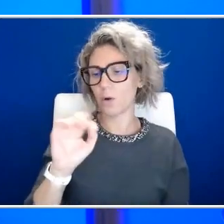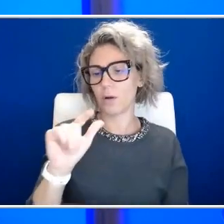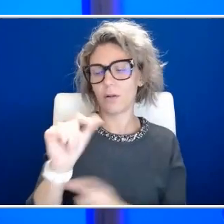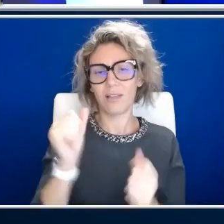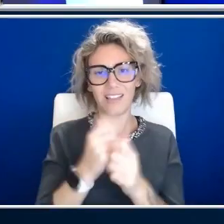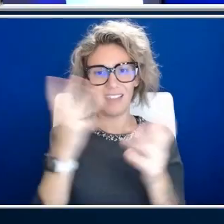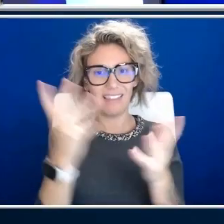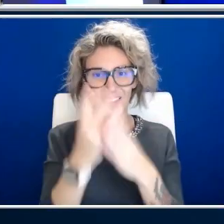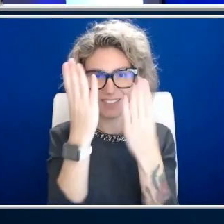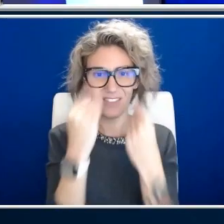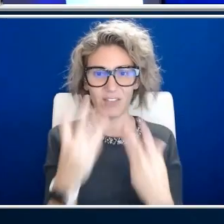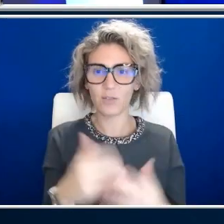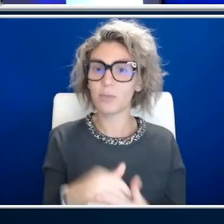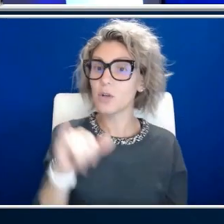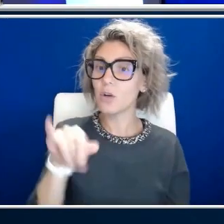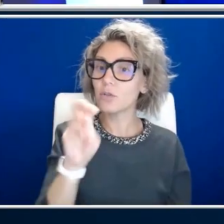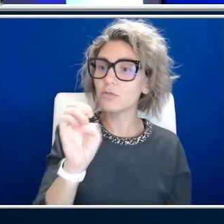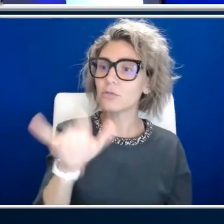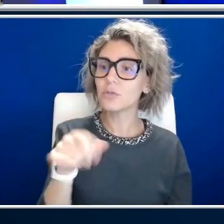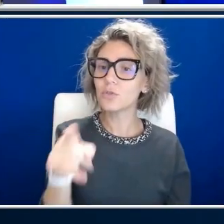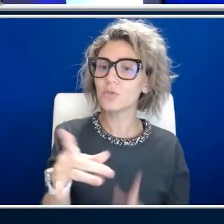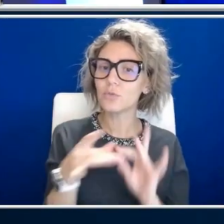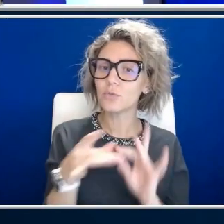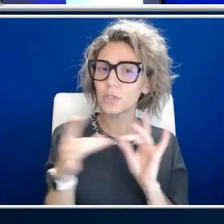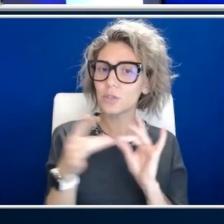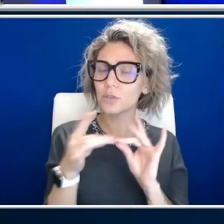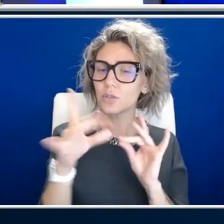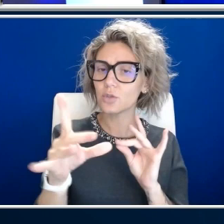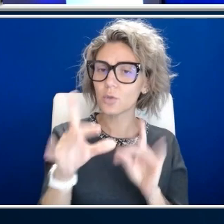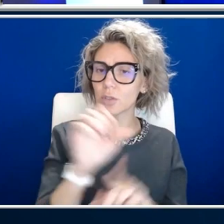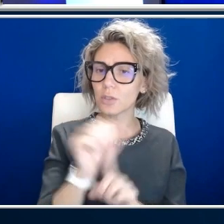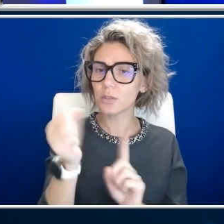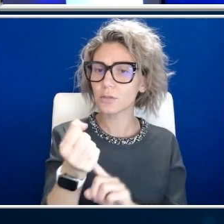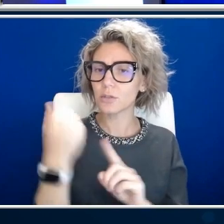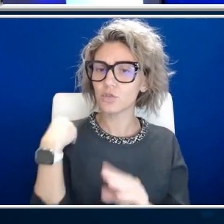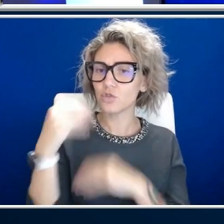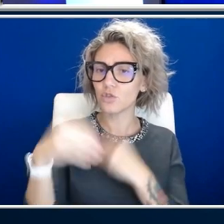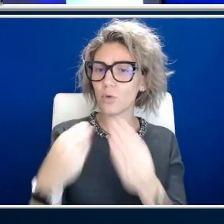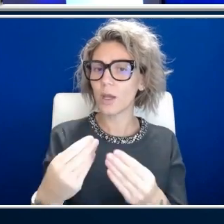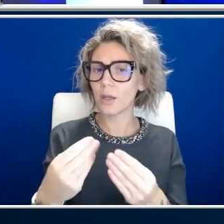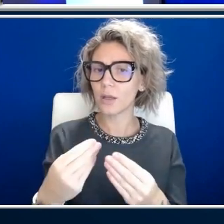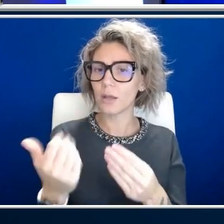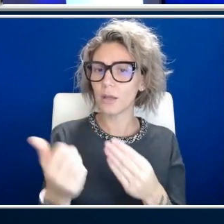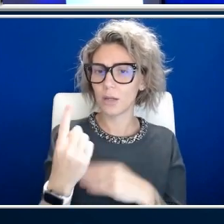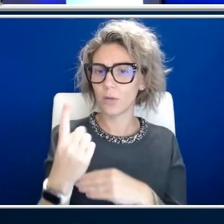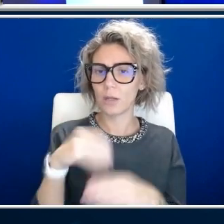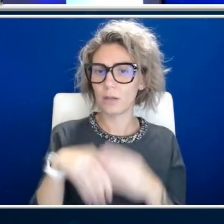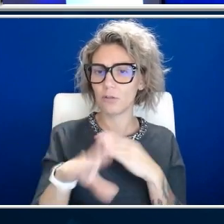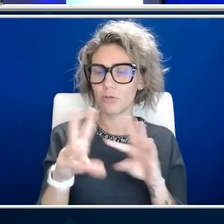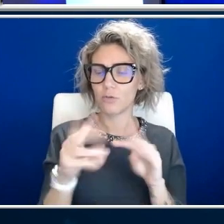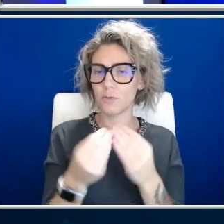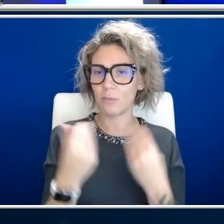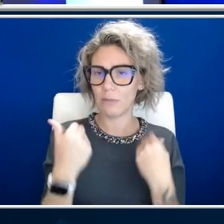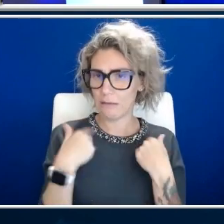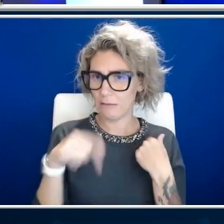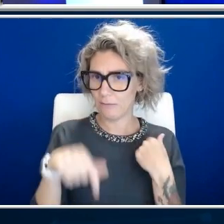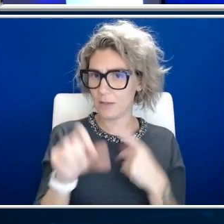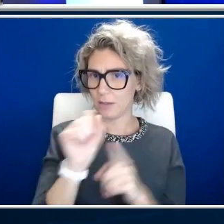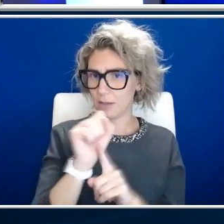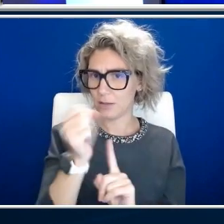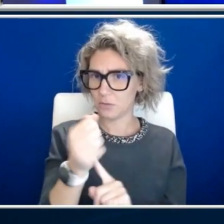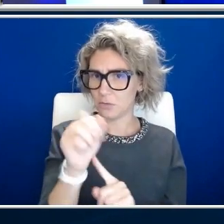there. Joey, you had mentioned your condition being genetic. Does anyone in your family have this condition or have